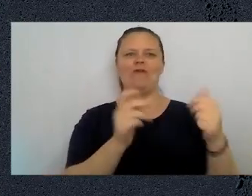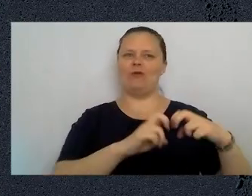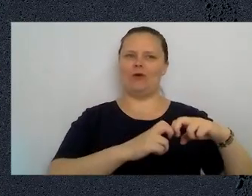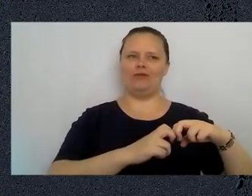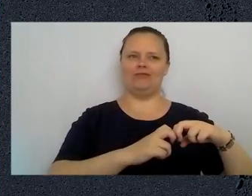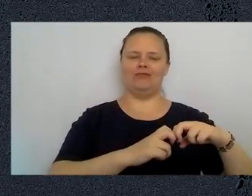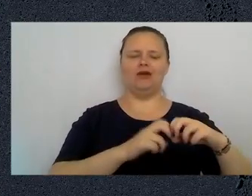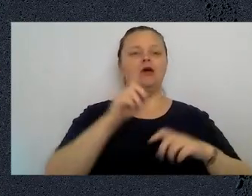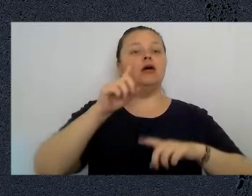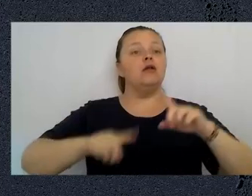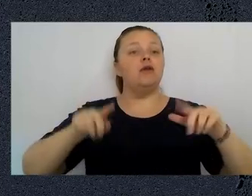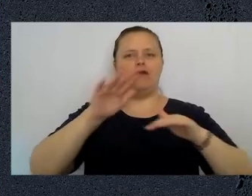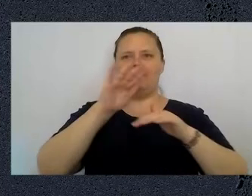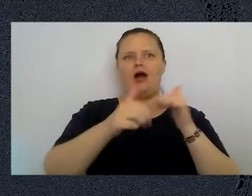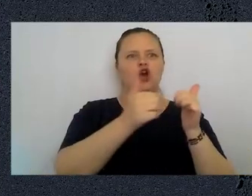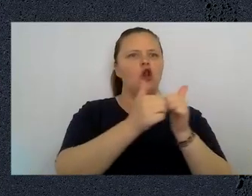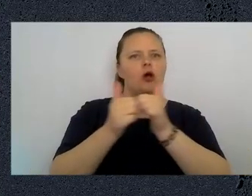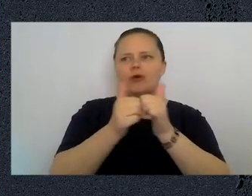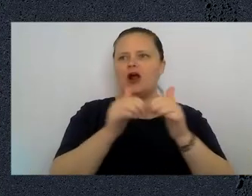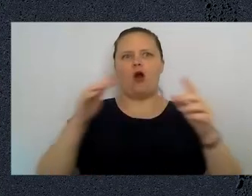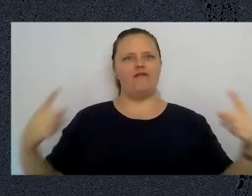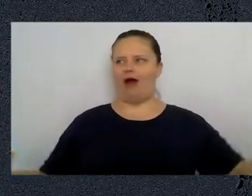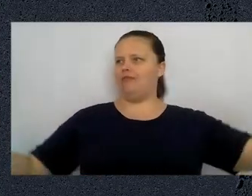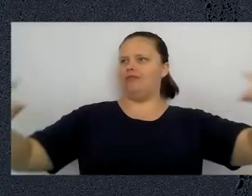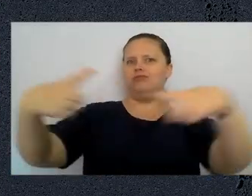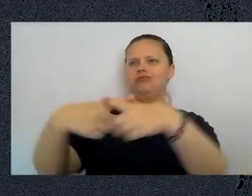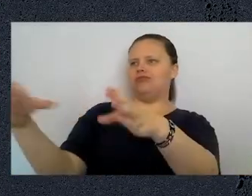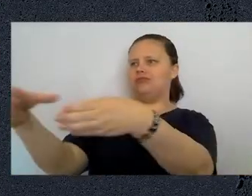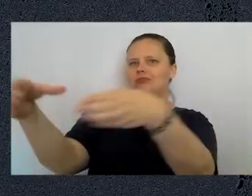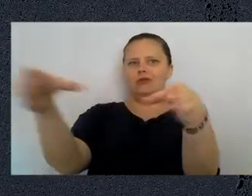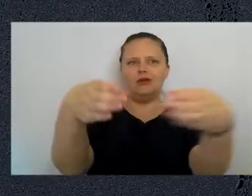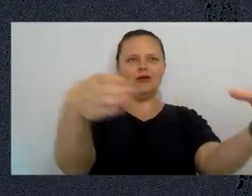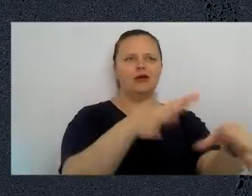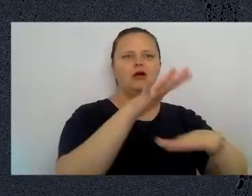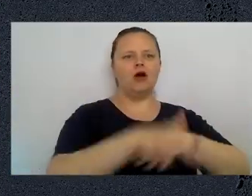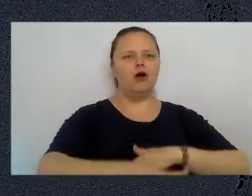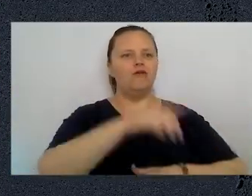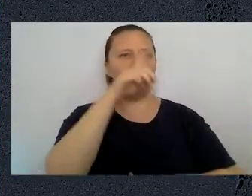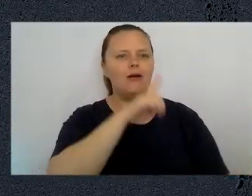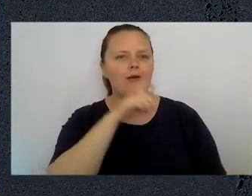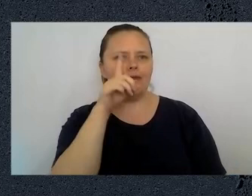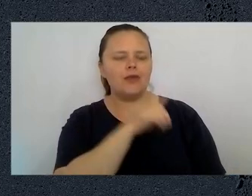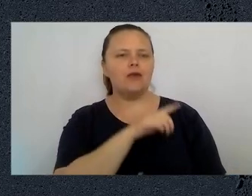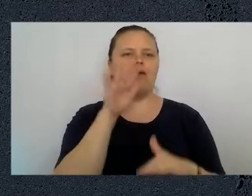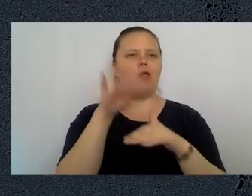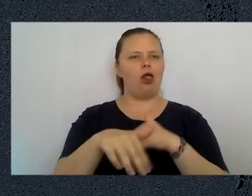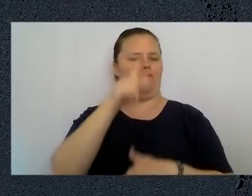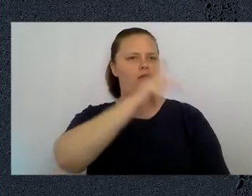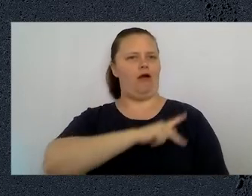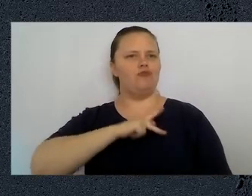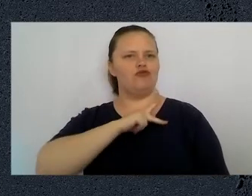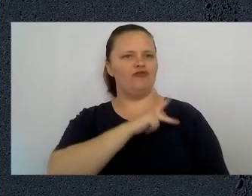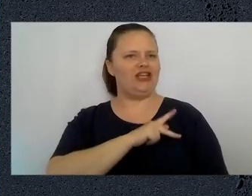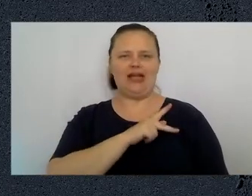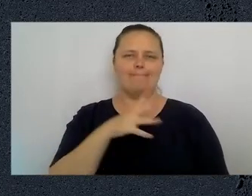of collaborations across sectors, across individuals, across people, across professions. We